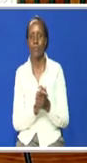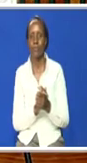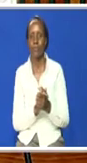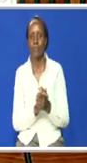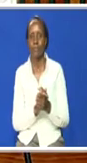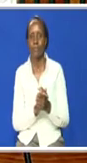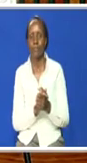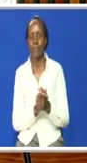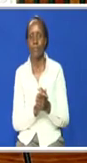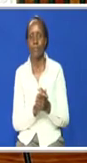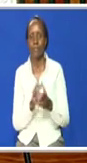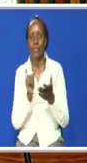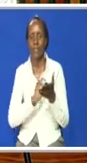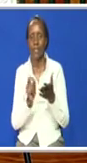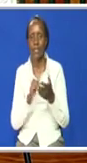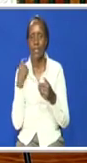Have you written number six?